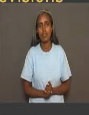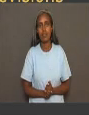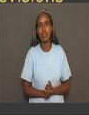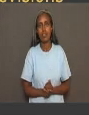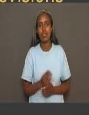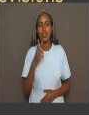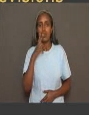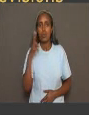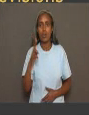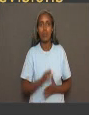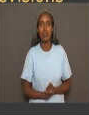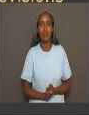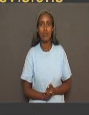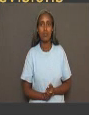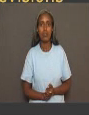tobacco,